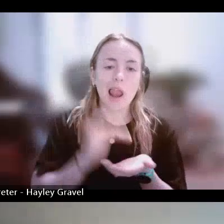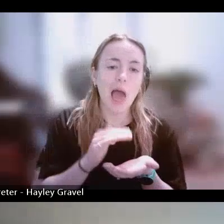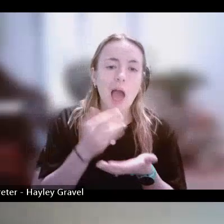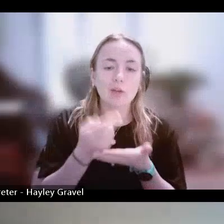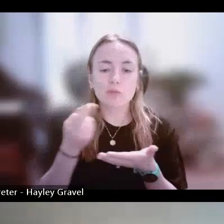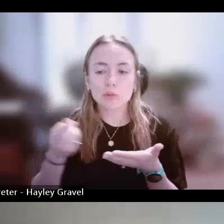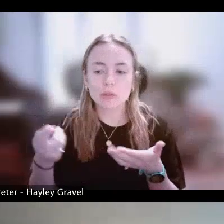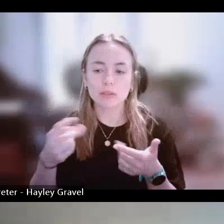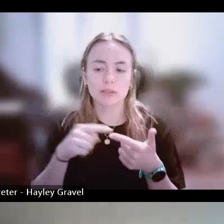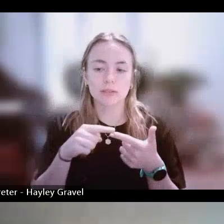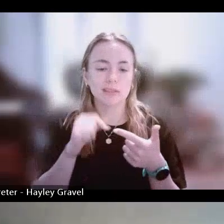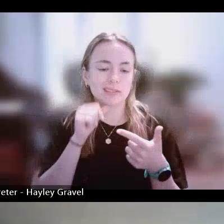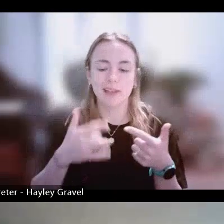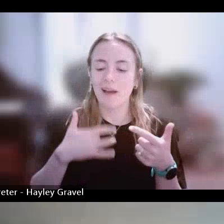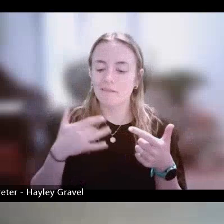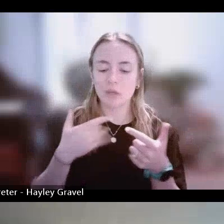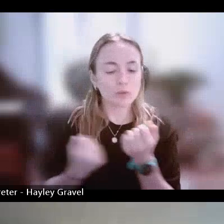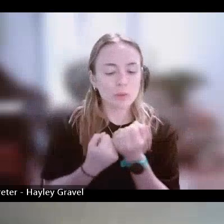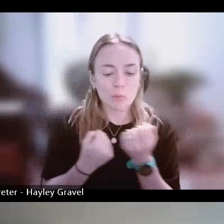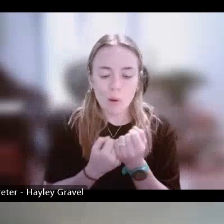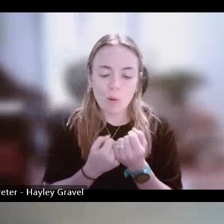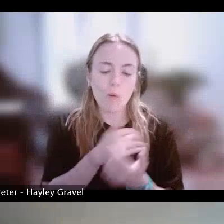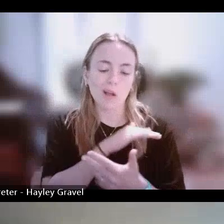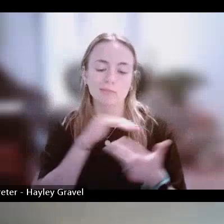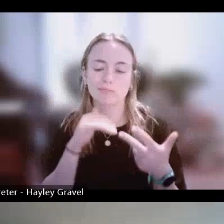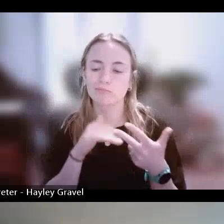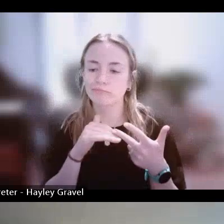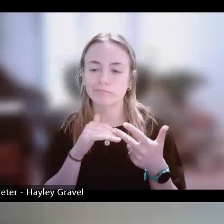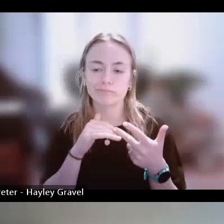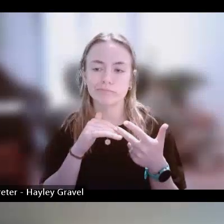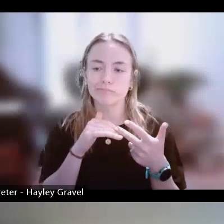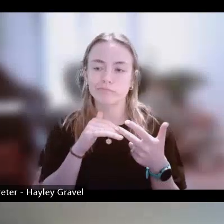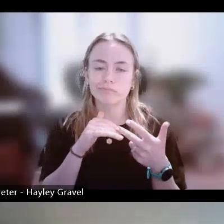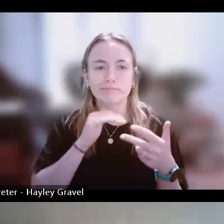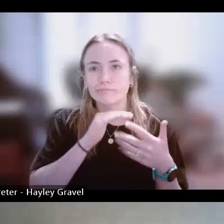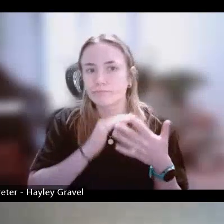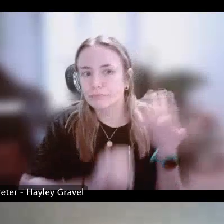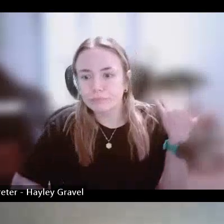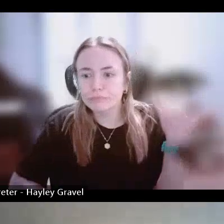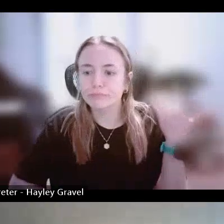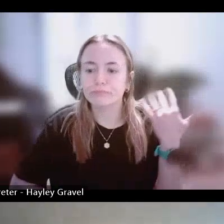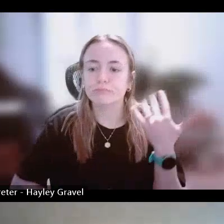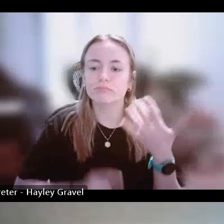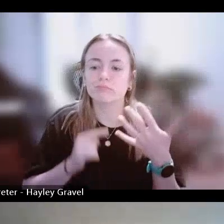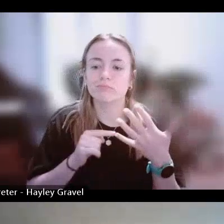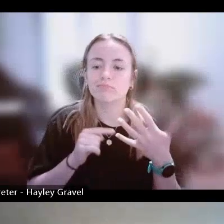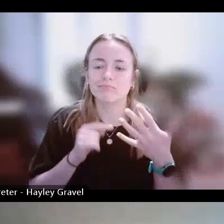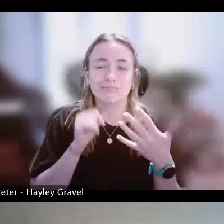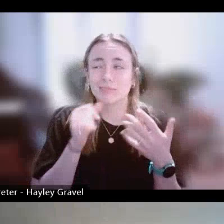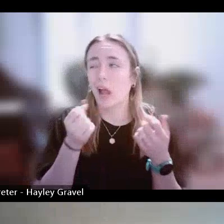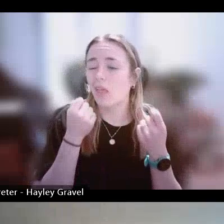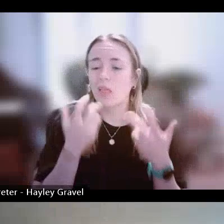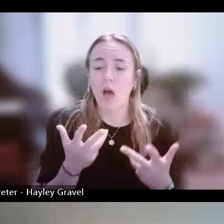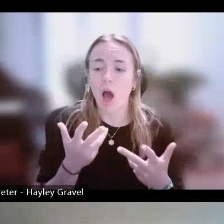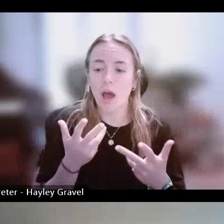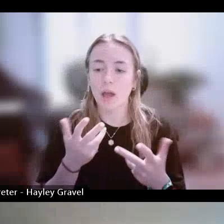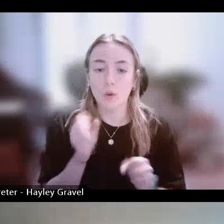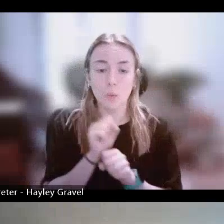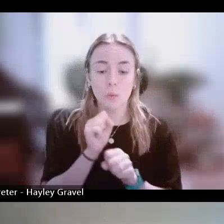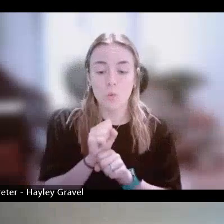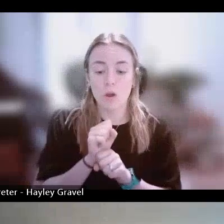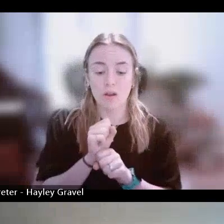feeling supported in their roles, and even down to the fact where there's not a lot of work-life